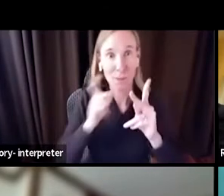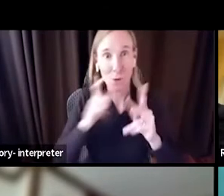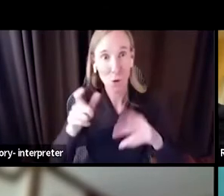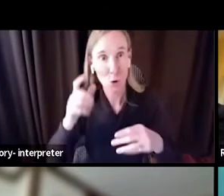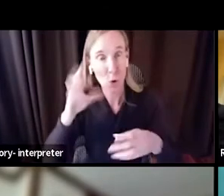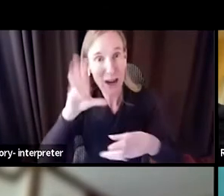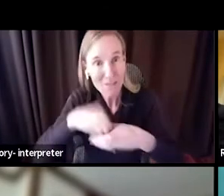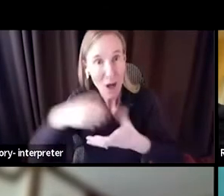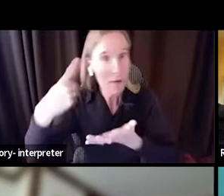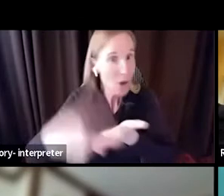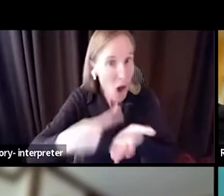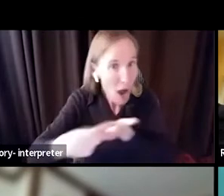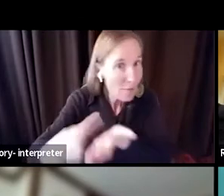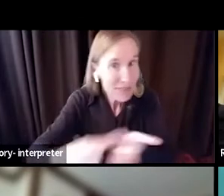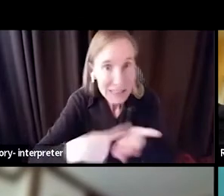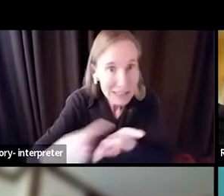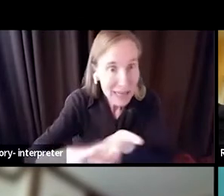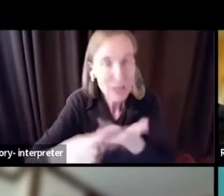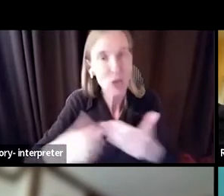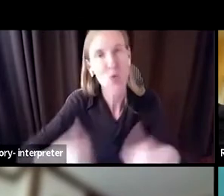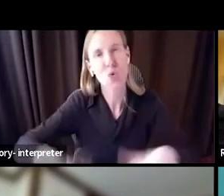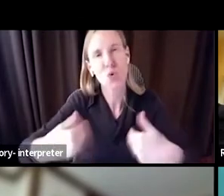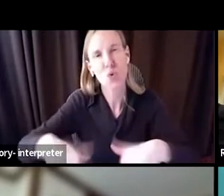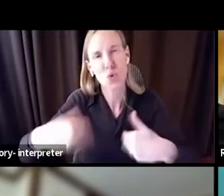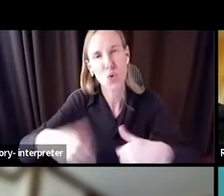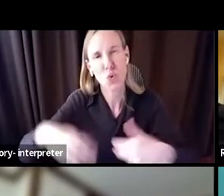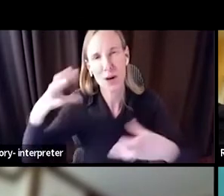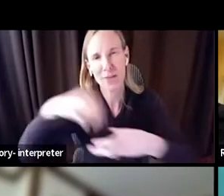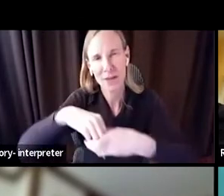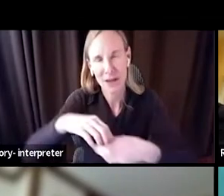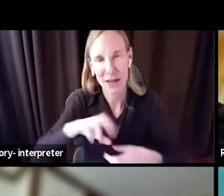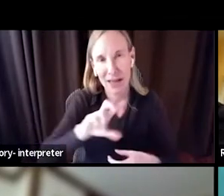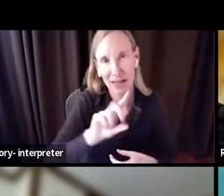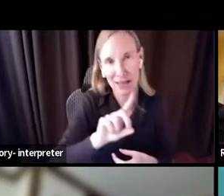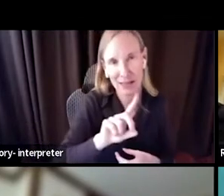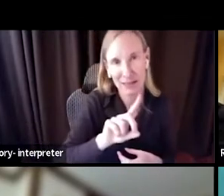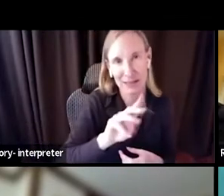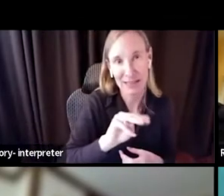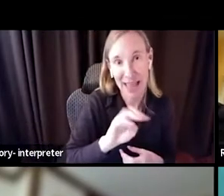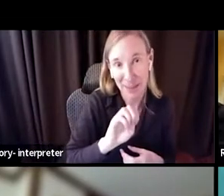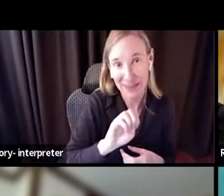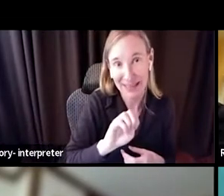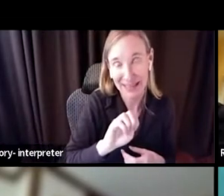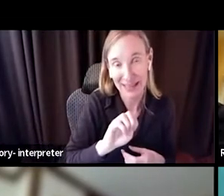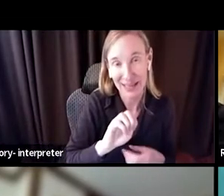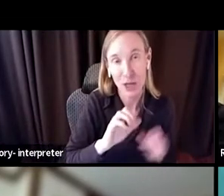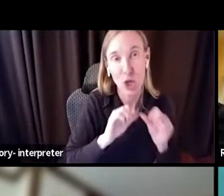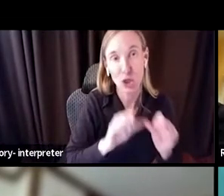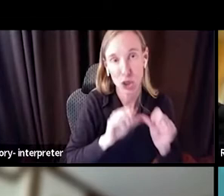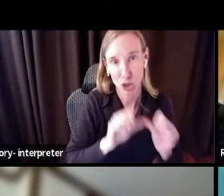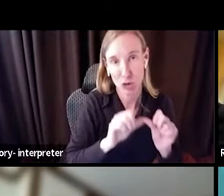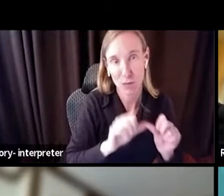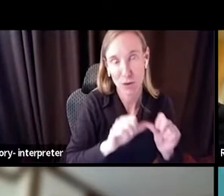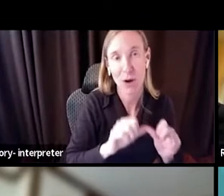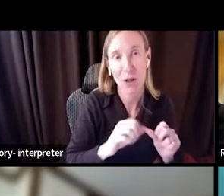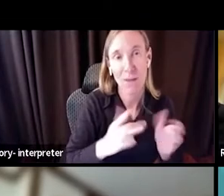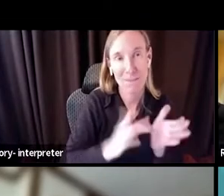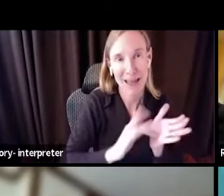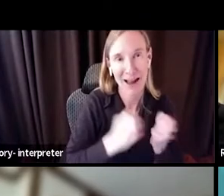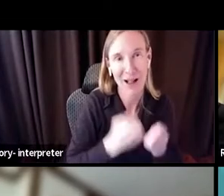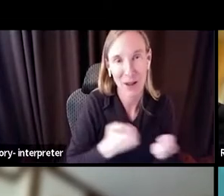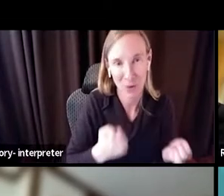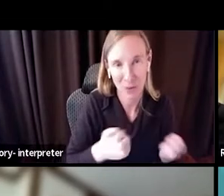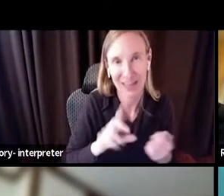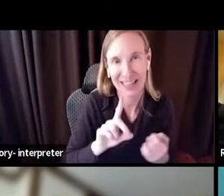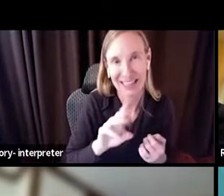And I missed an acronym which you used earlier. I think it was durable medical equipment that you said in some states.